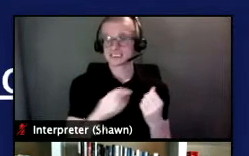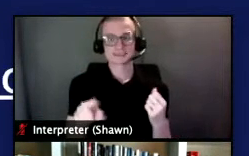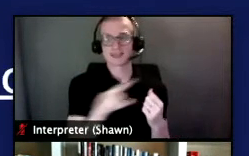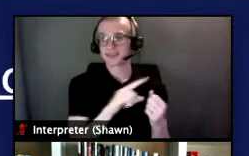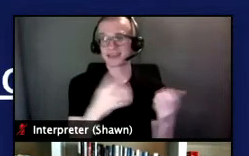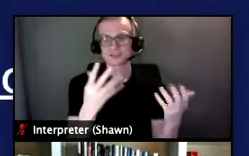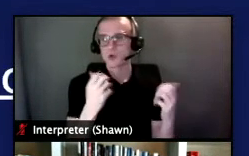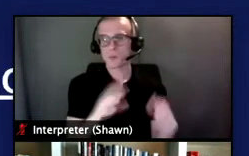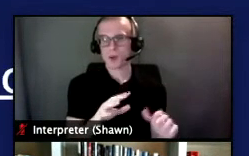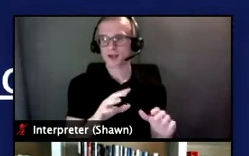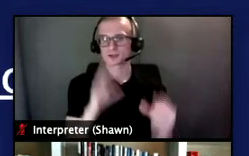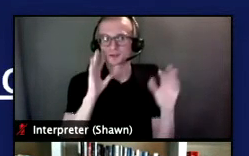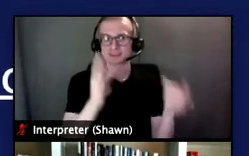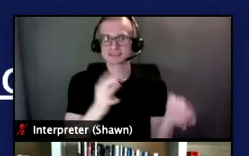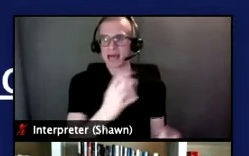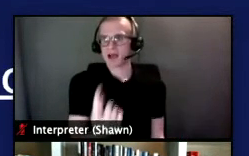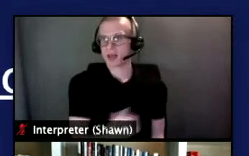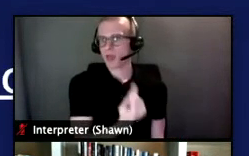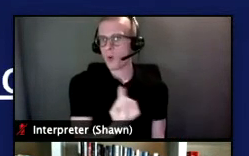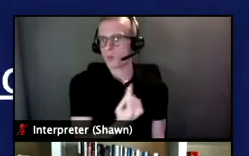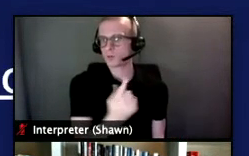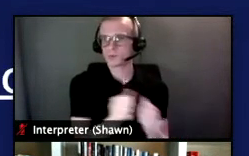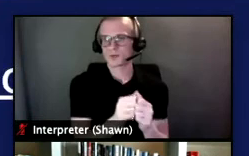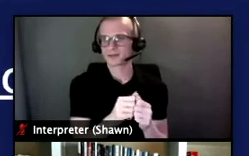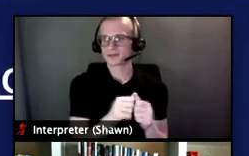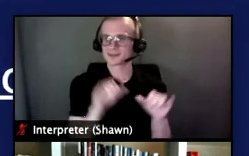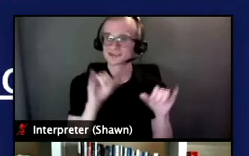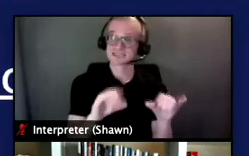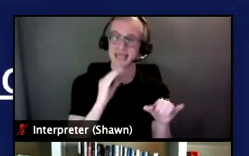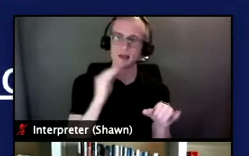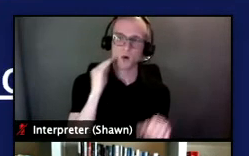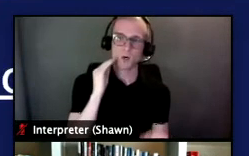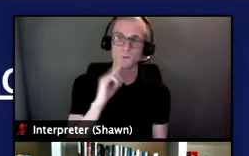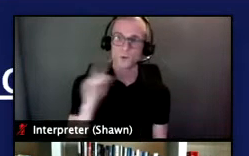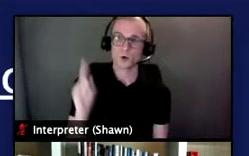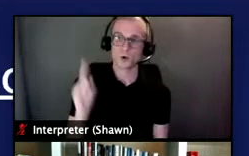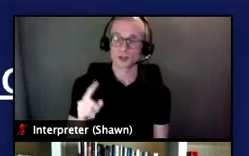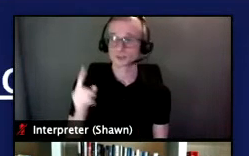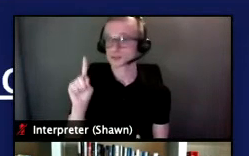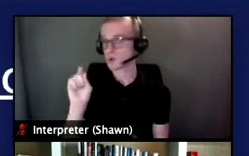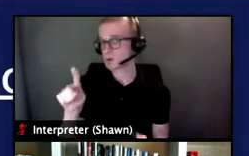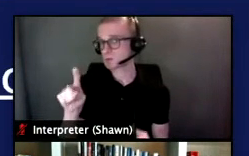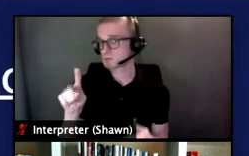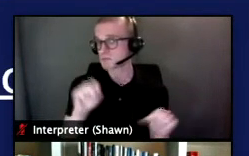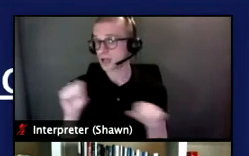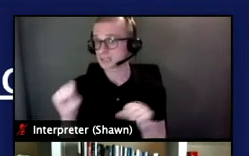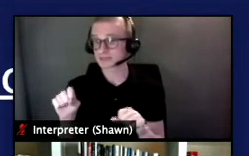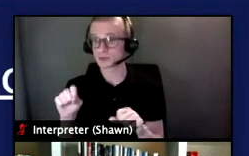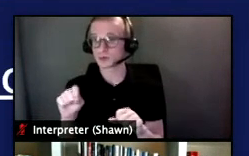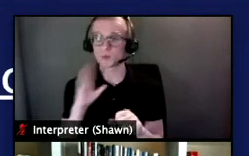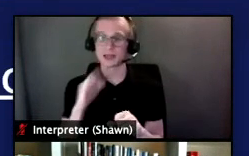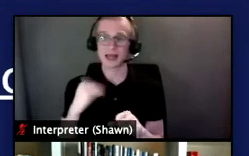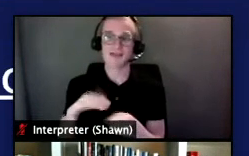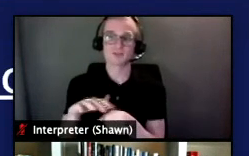order. Could we see a regional stay-at-home order with the state reluctant to do a statewide